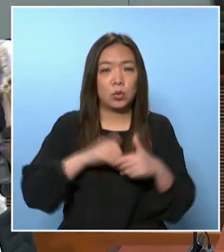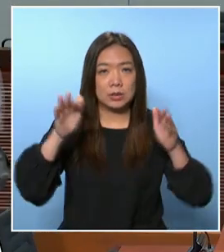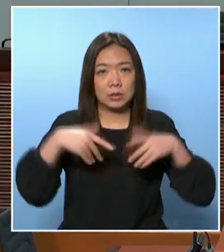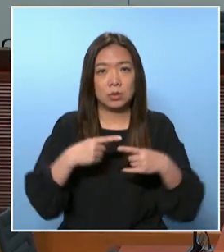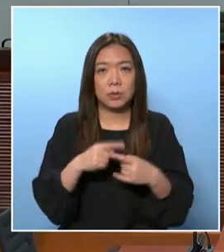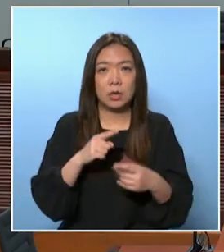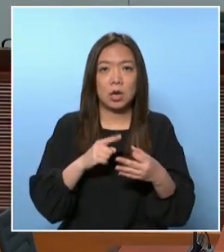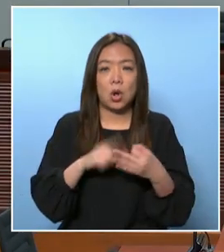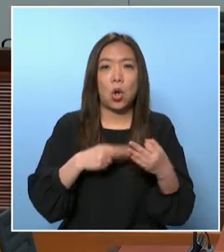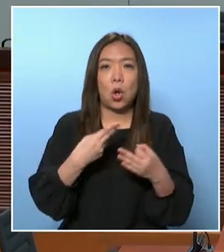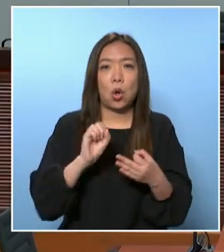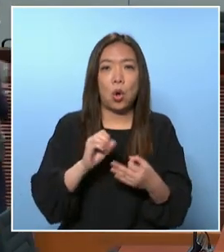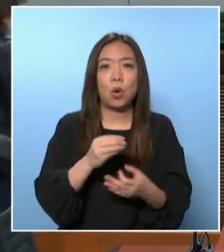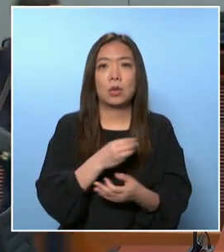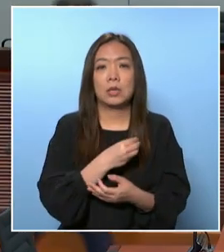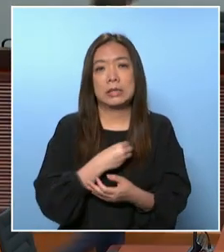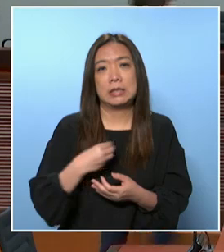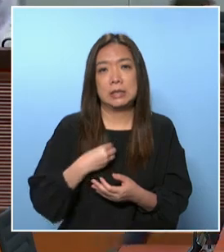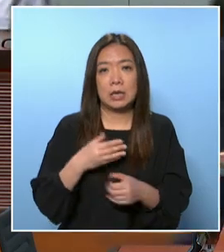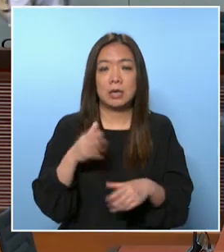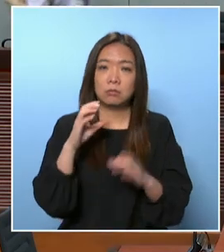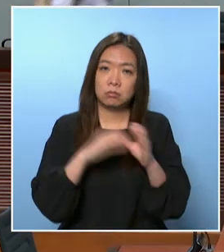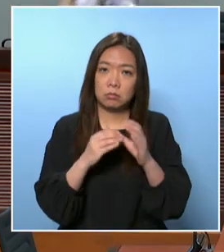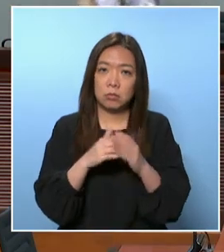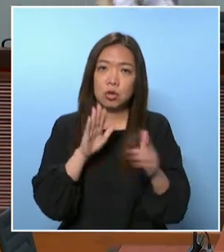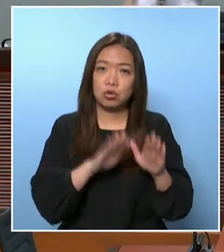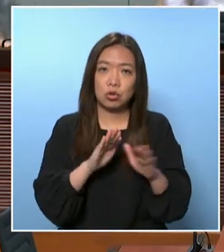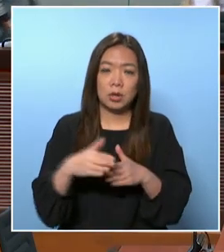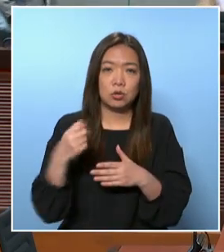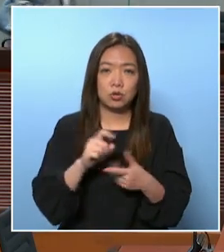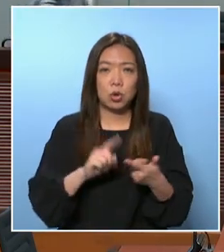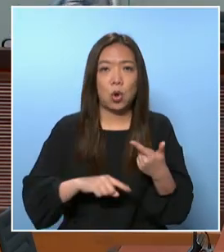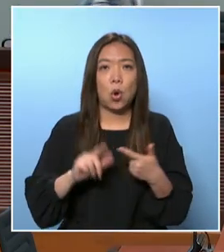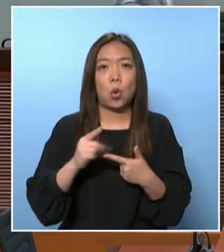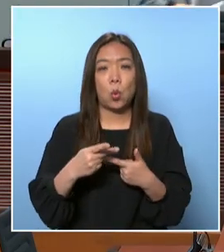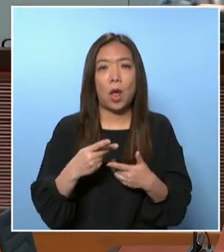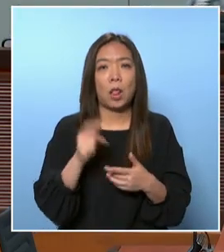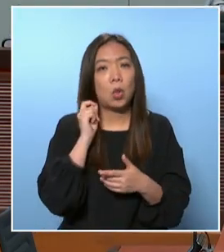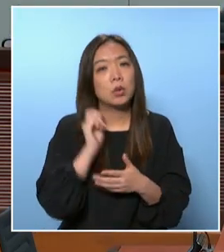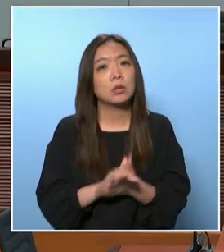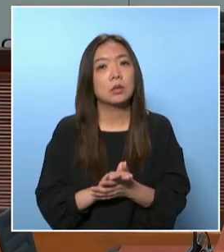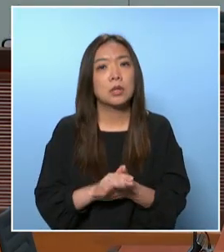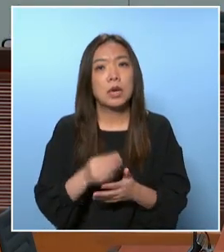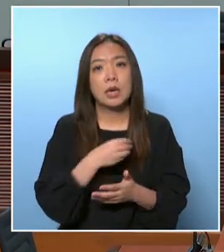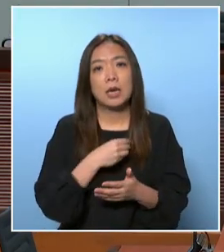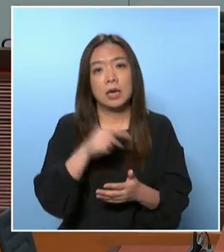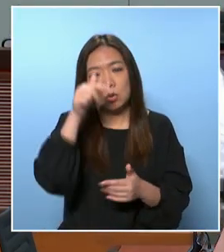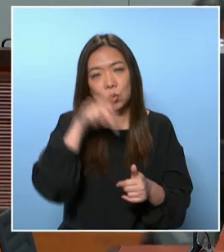Dr. Sarah Ho, Convener Task Force on HA's contribution to AD legislation,